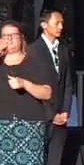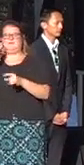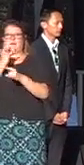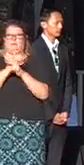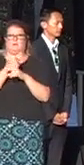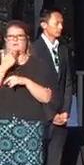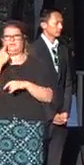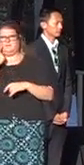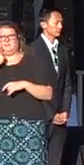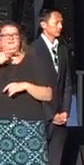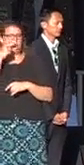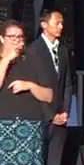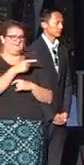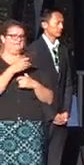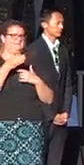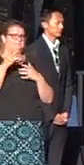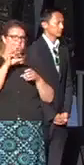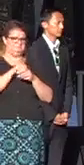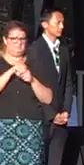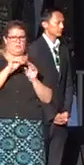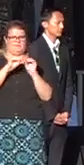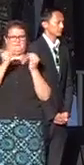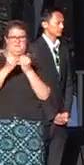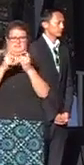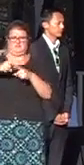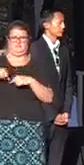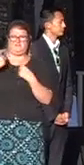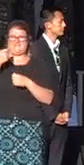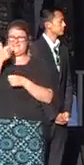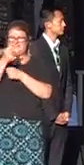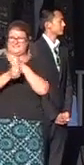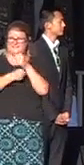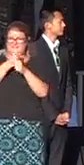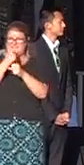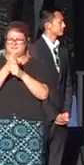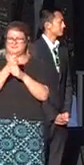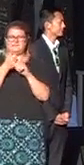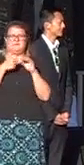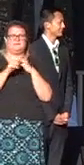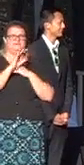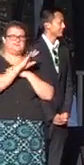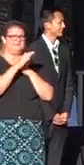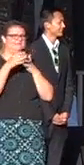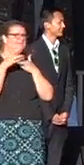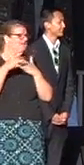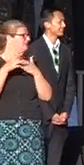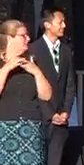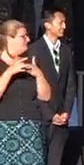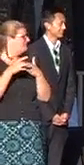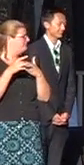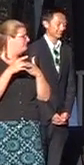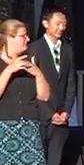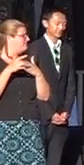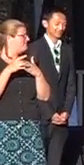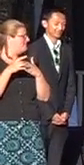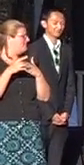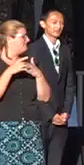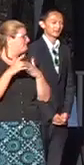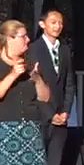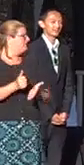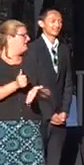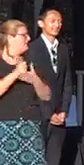alcoholism. Michael has served the organization for over a decade, and under his leadership